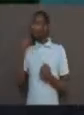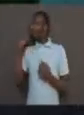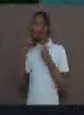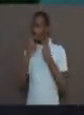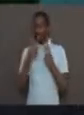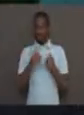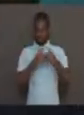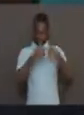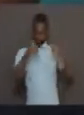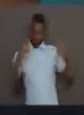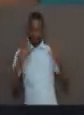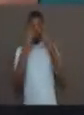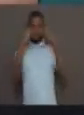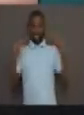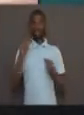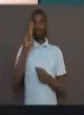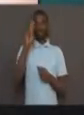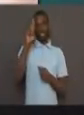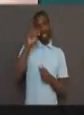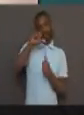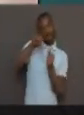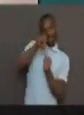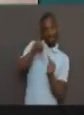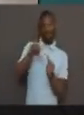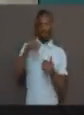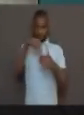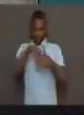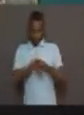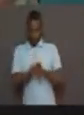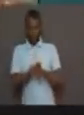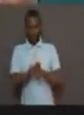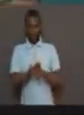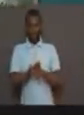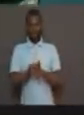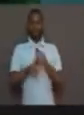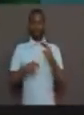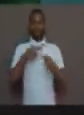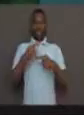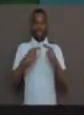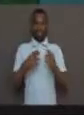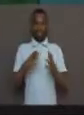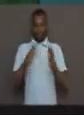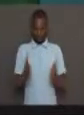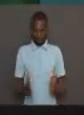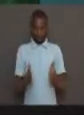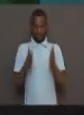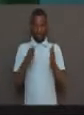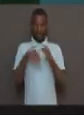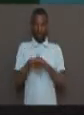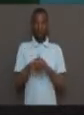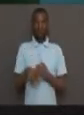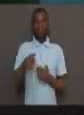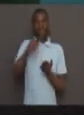Here we see a depiction of uranium atoms inside the reactor